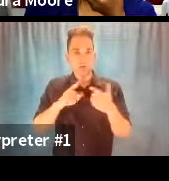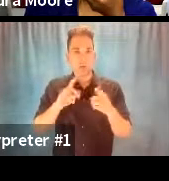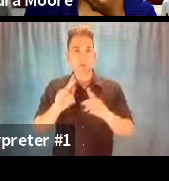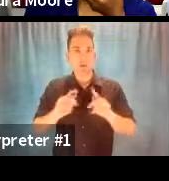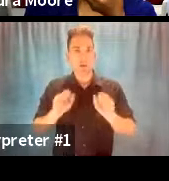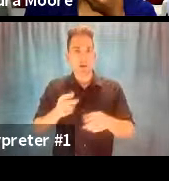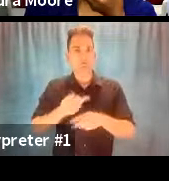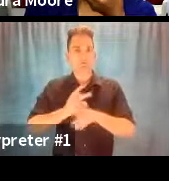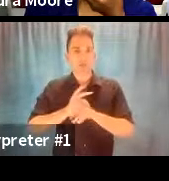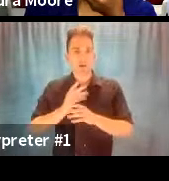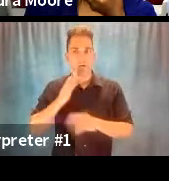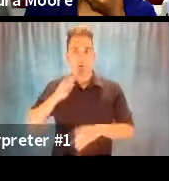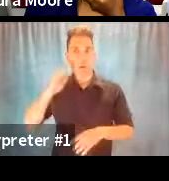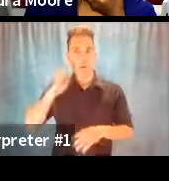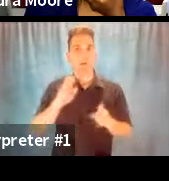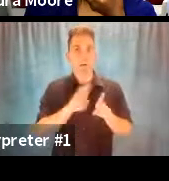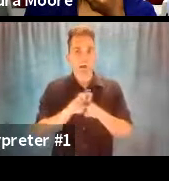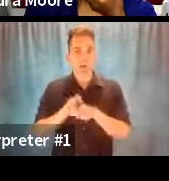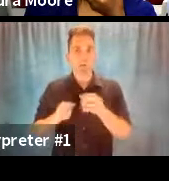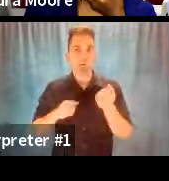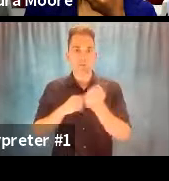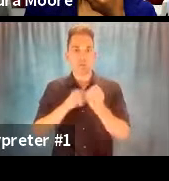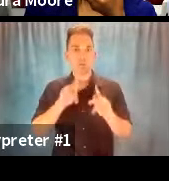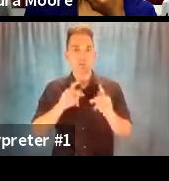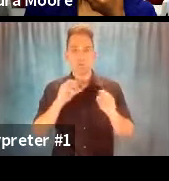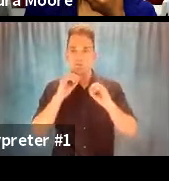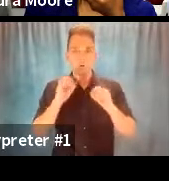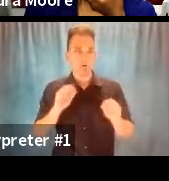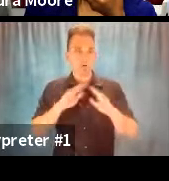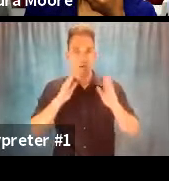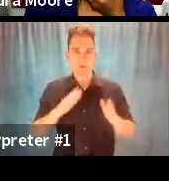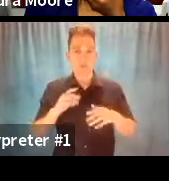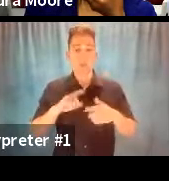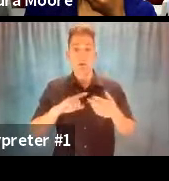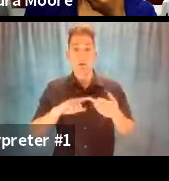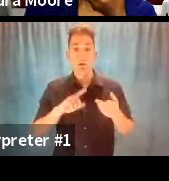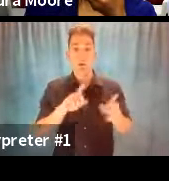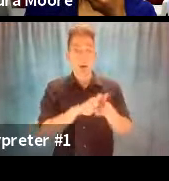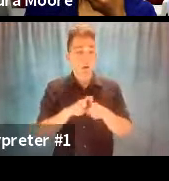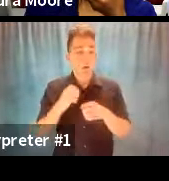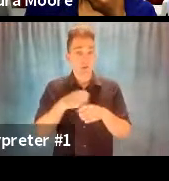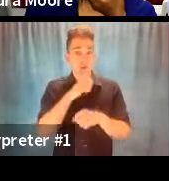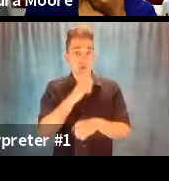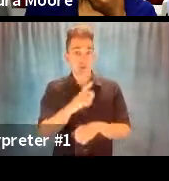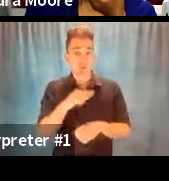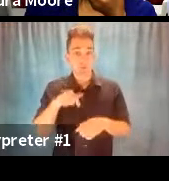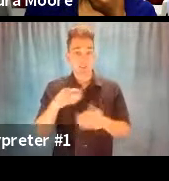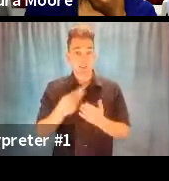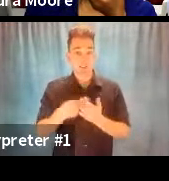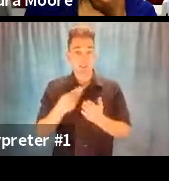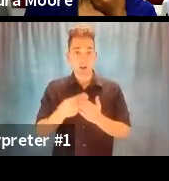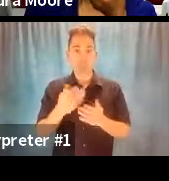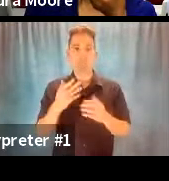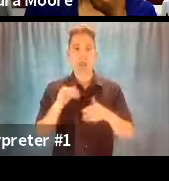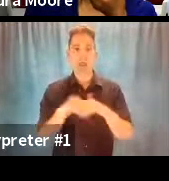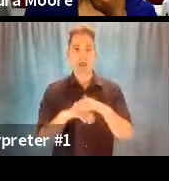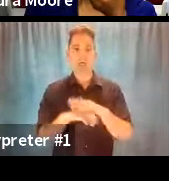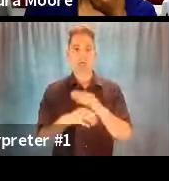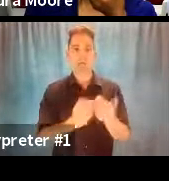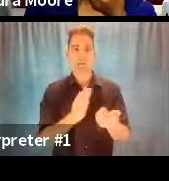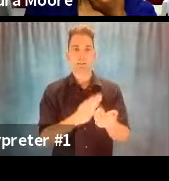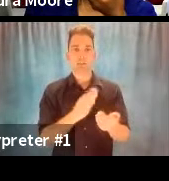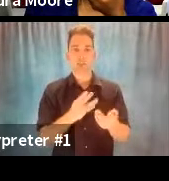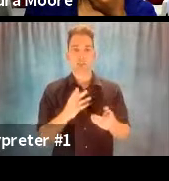experiencing homelessness. It is also important to make sure that these funds are accessible and move quickly, as renters already made to navigate